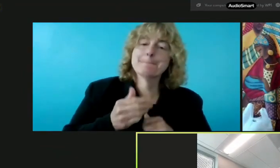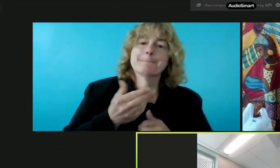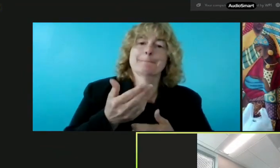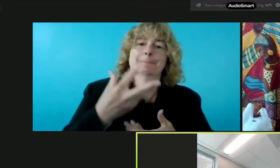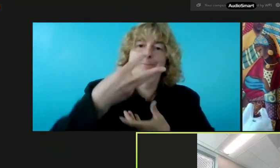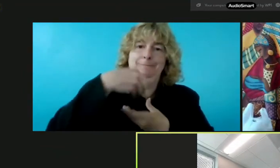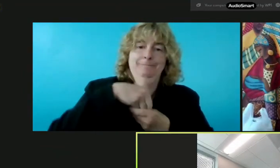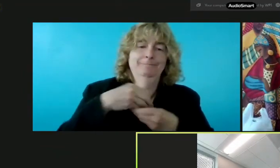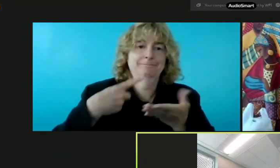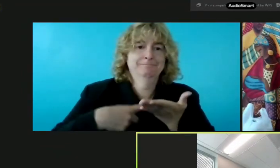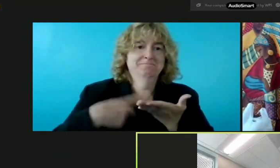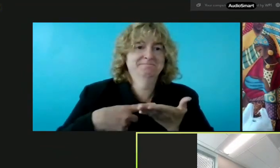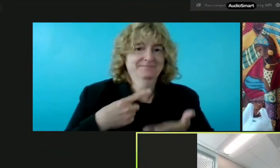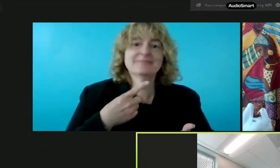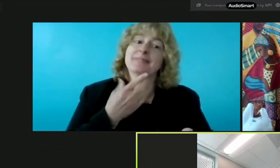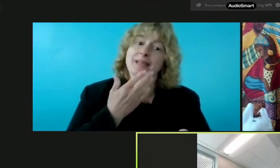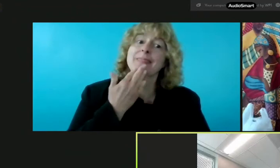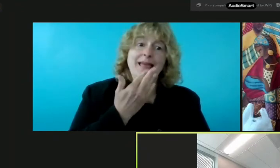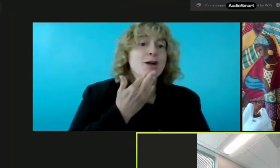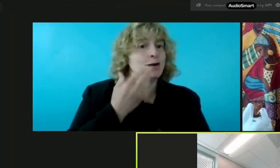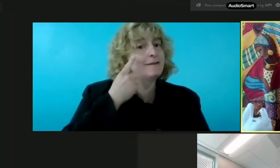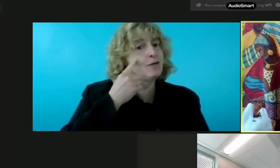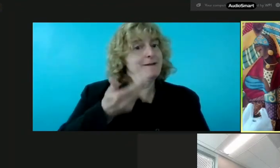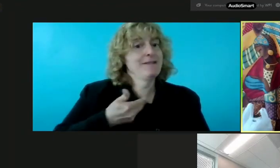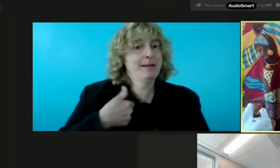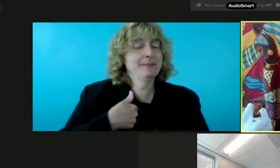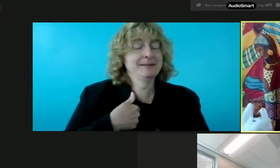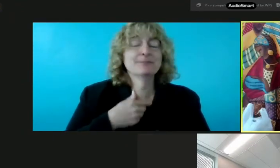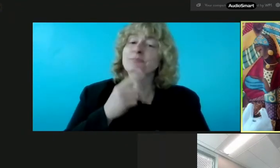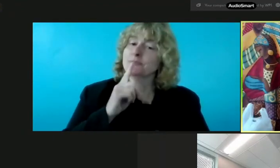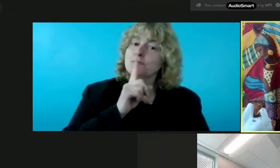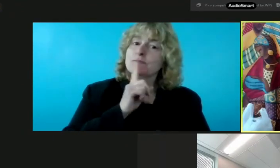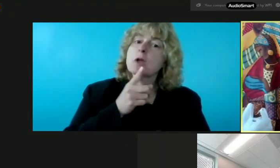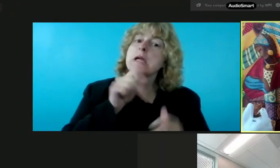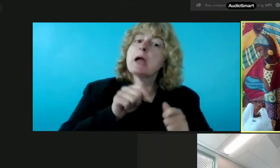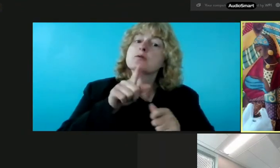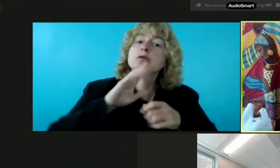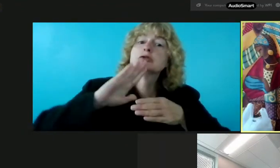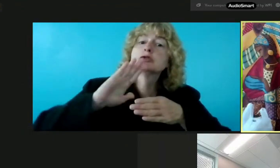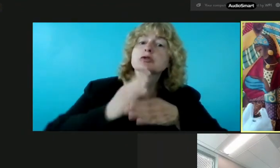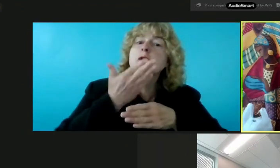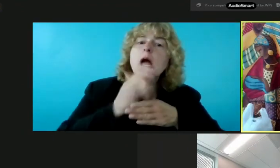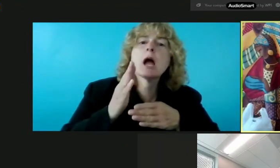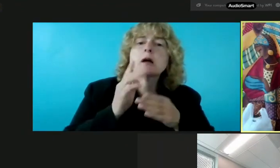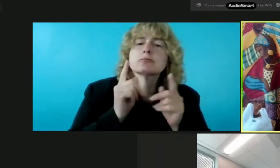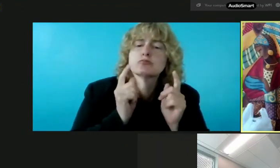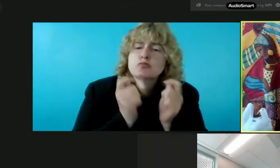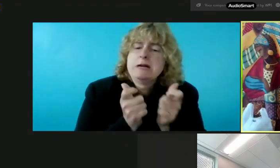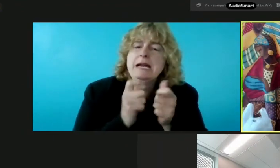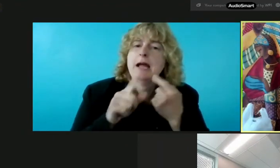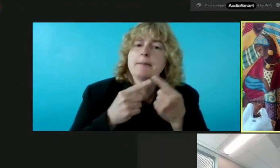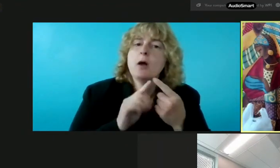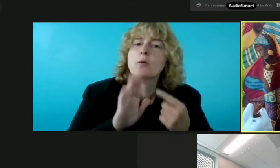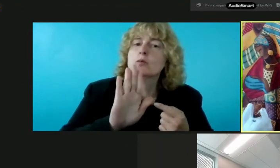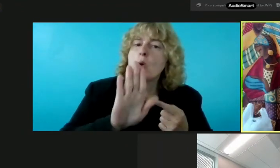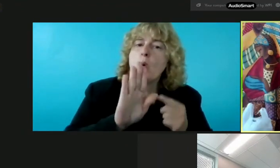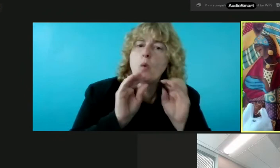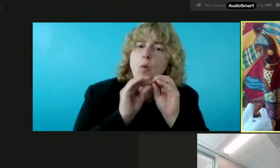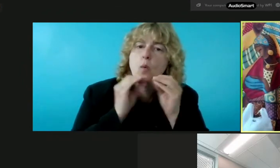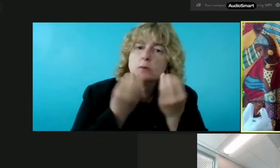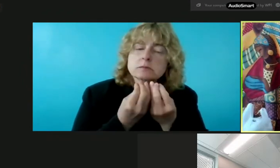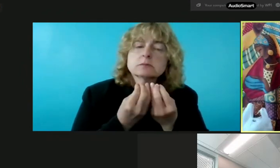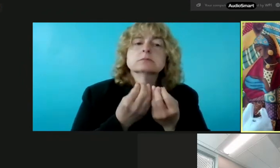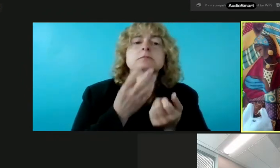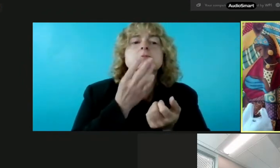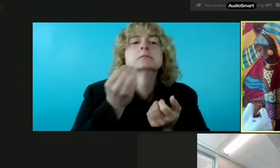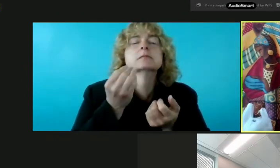Thank you. Thanks for having me. Certainly. Tina, can you just share, if you would, just really quickly, a little bit about your organization, and then